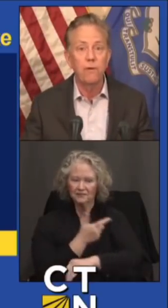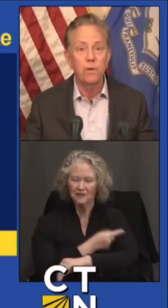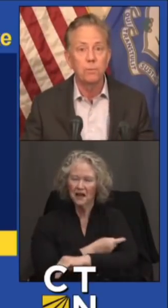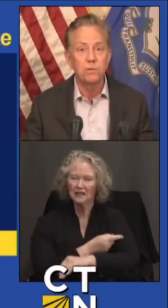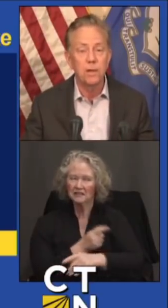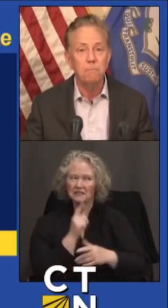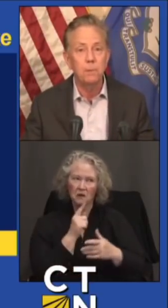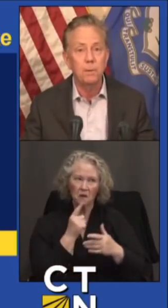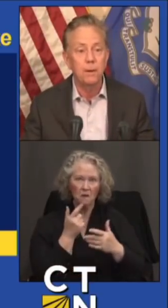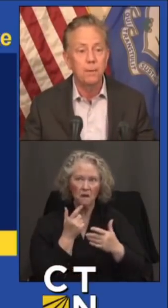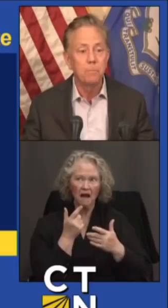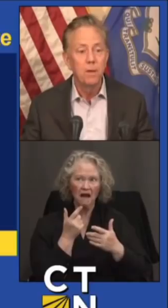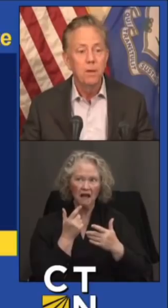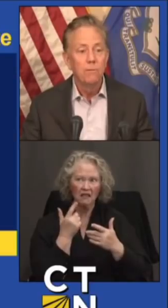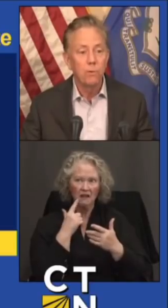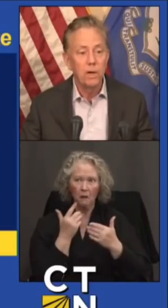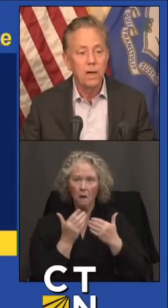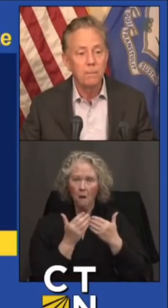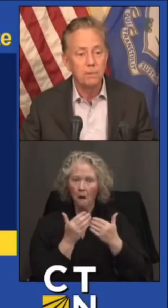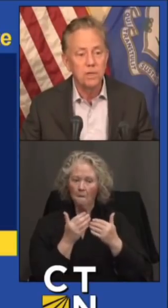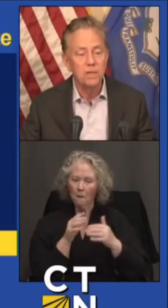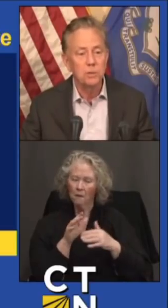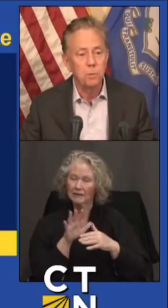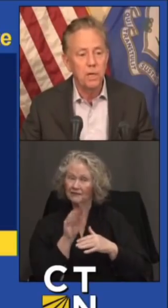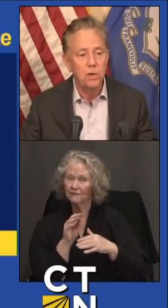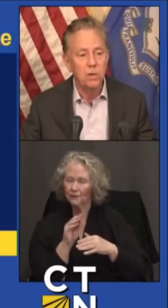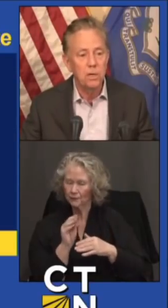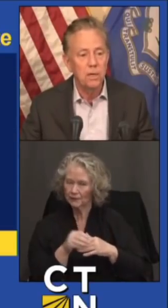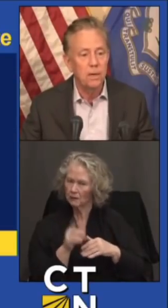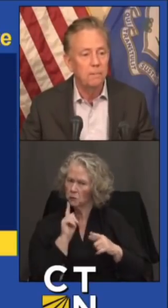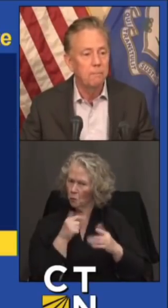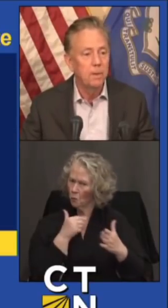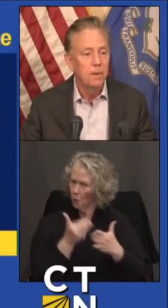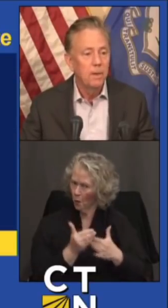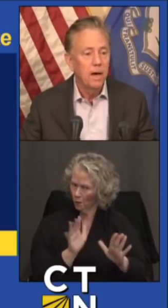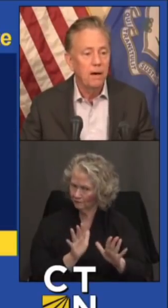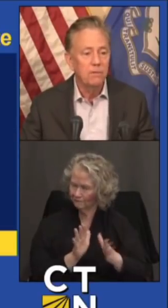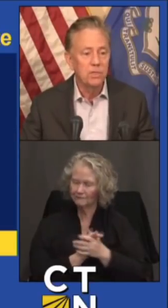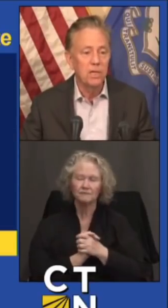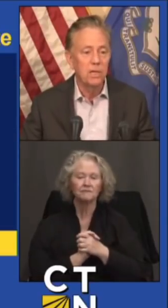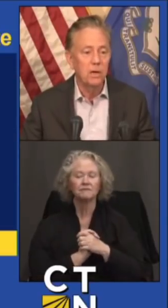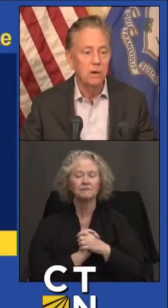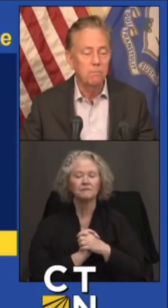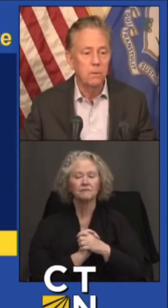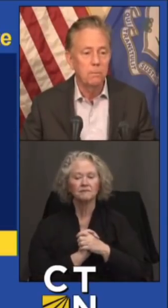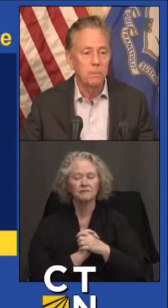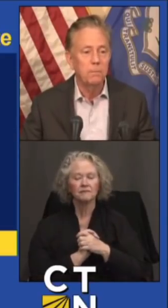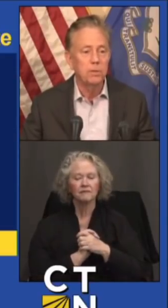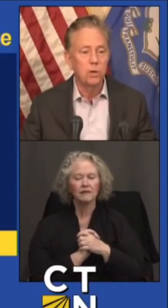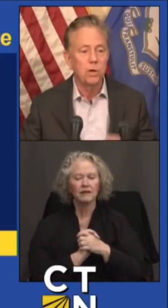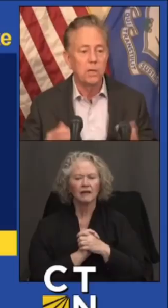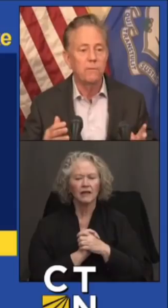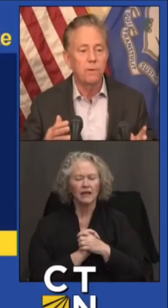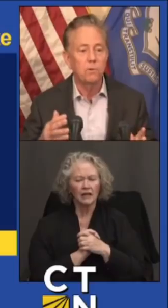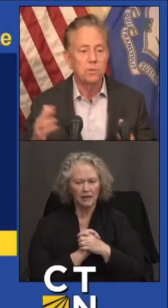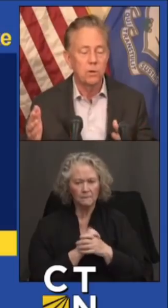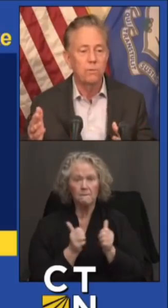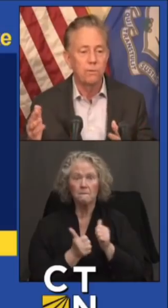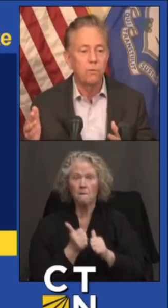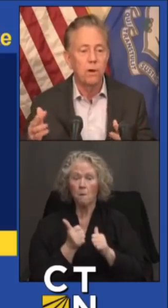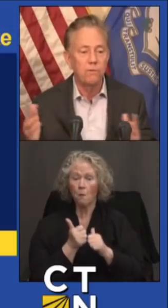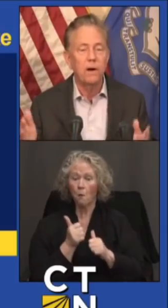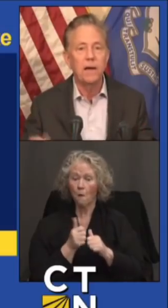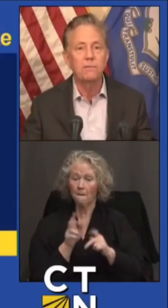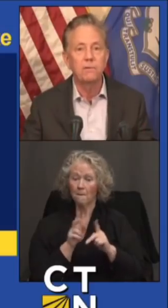over 50%, but 49% is pretty good. Obviously, big majority of the folks